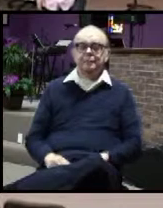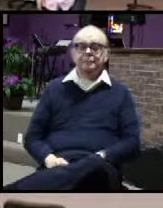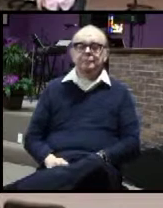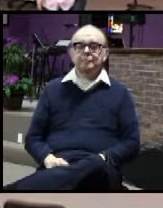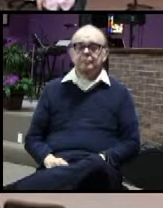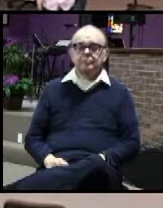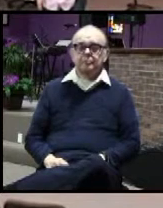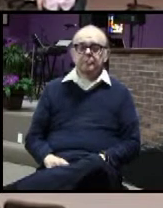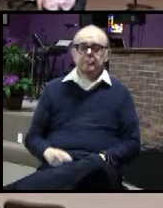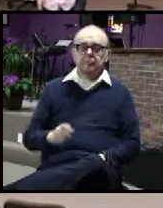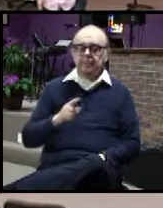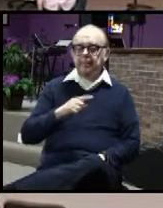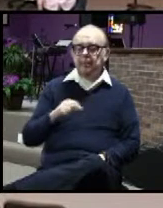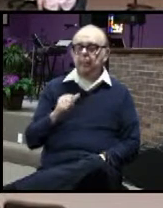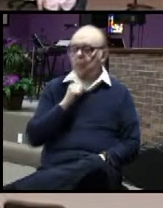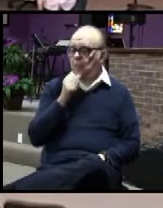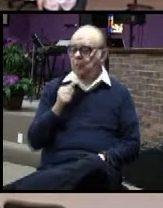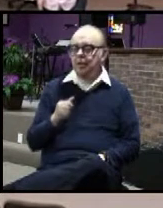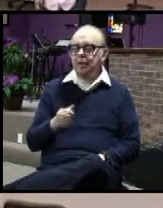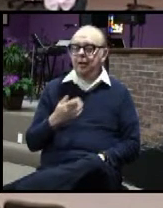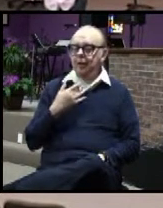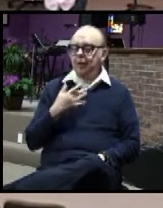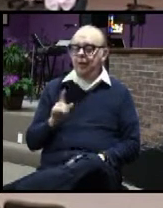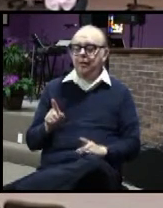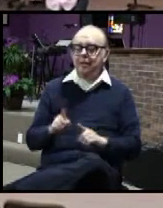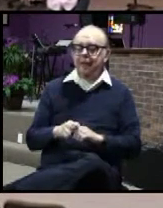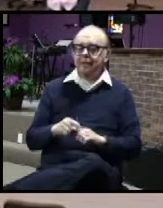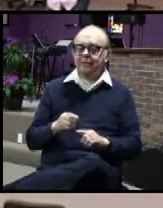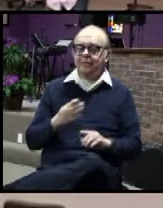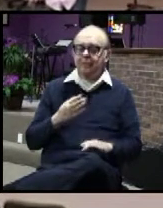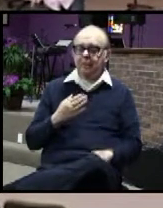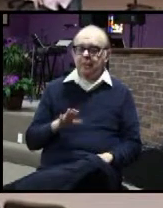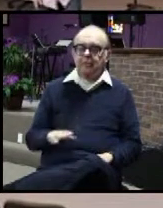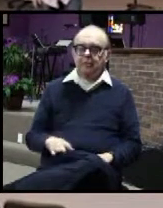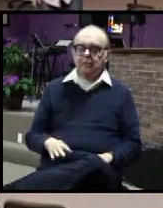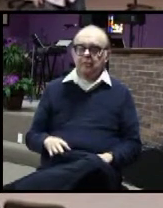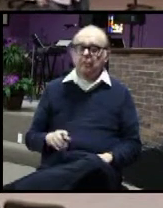Crooked ones don't hurt so bad as the straight ones. I mean, they hurt.